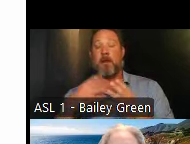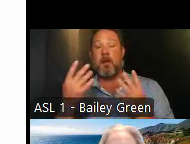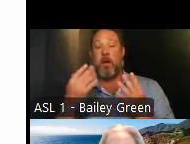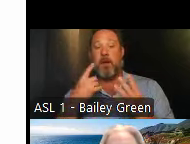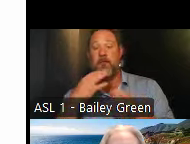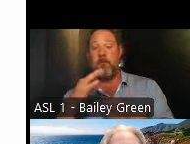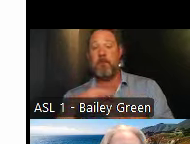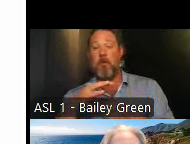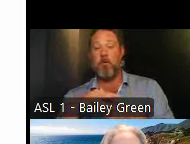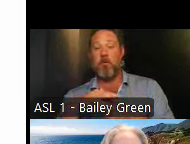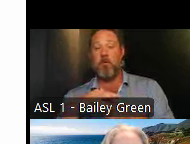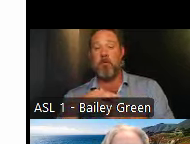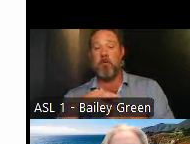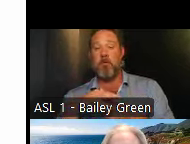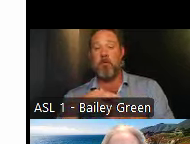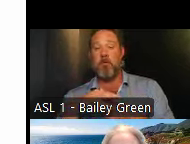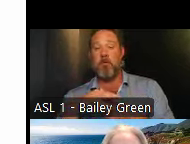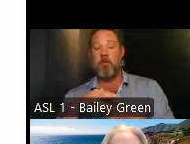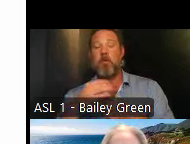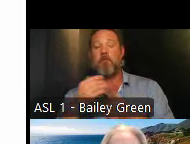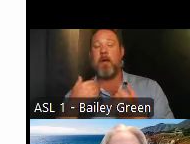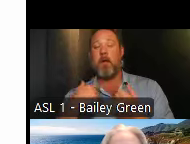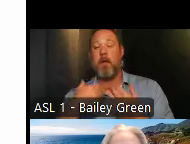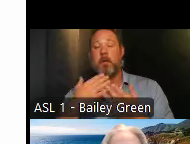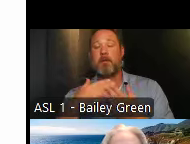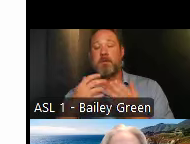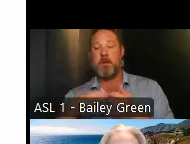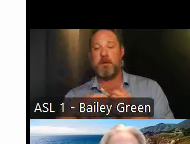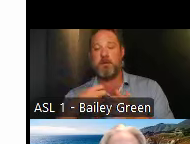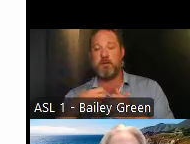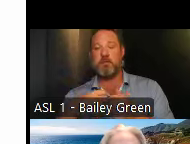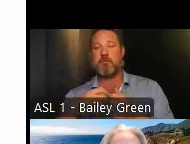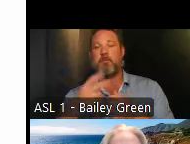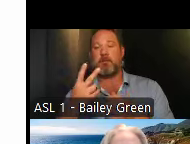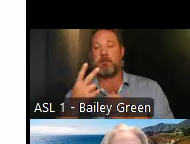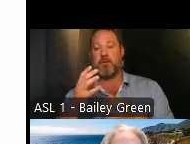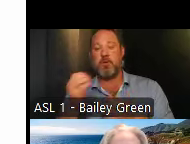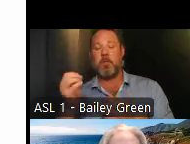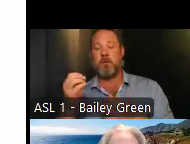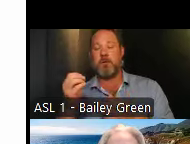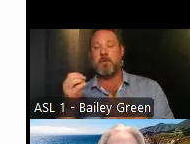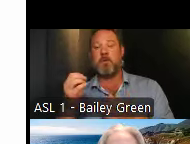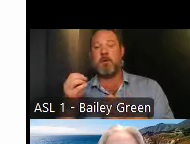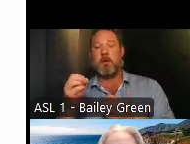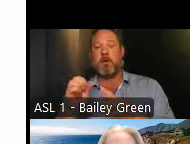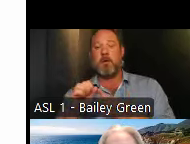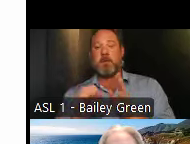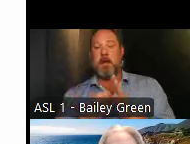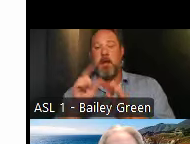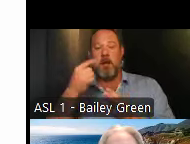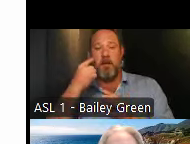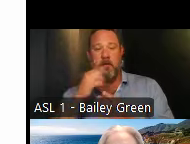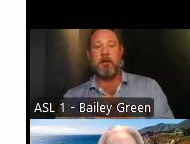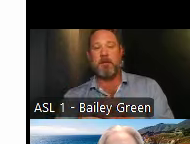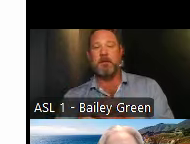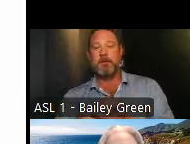on the Senate side, on the Senate floor. But we have had some issues again from these two entities within state government pop up. And so